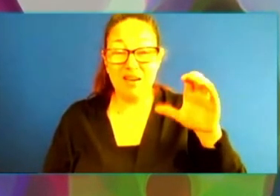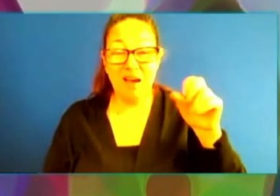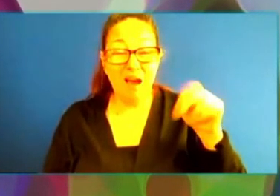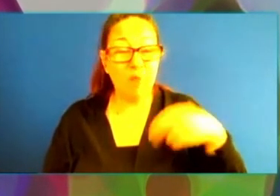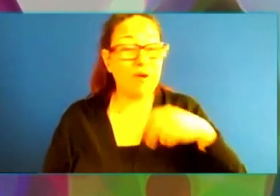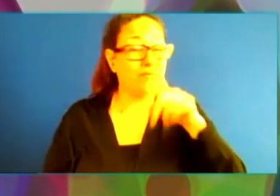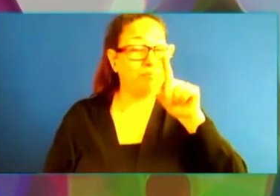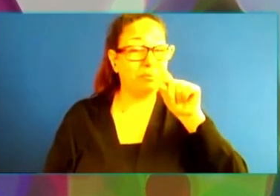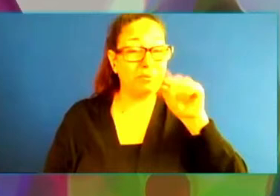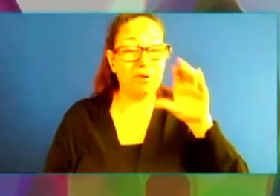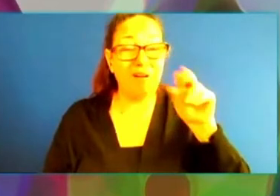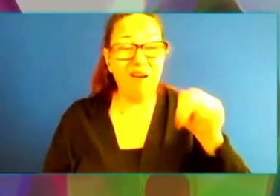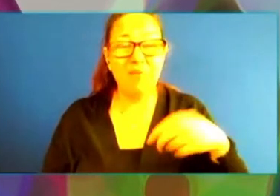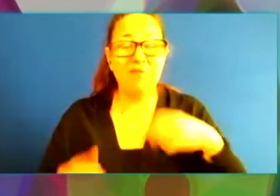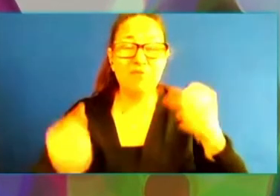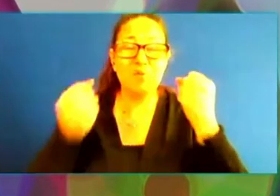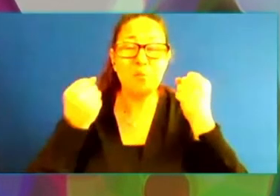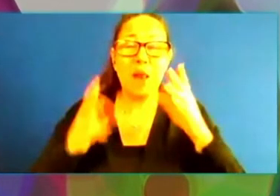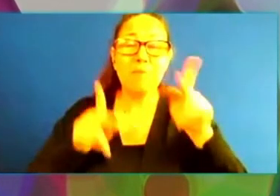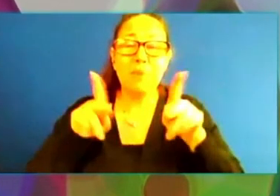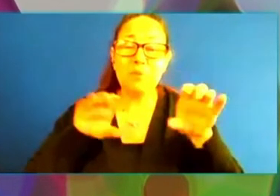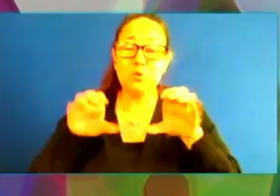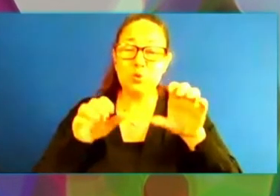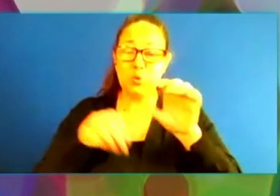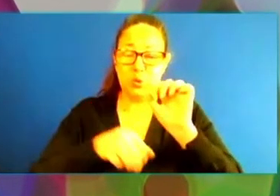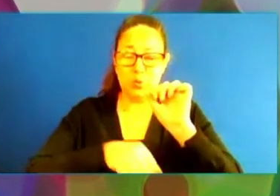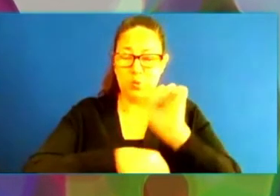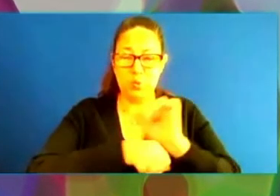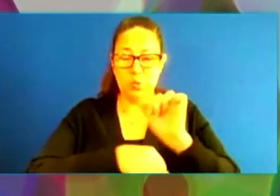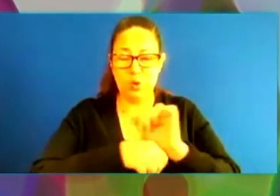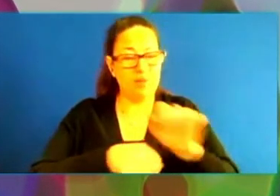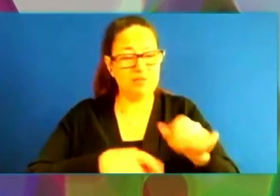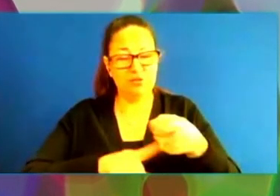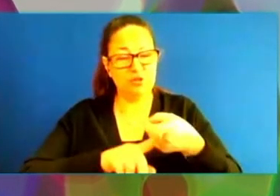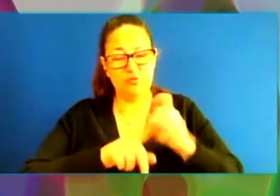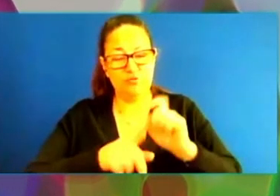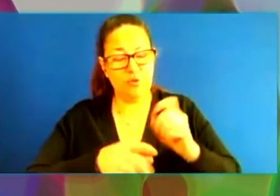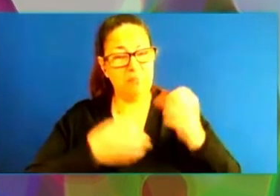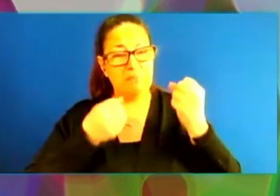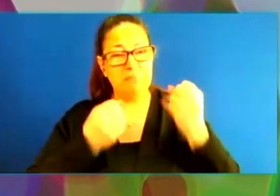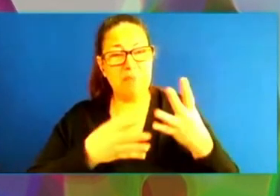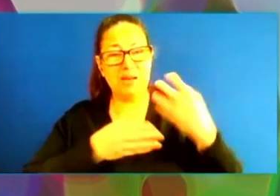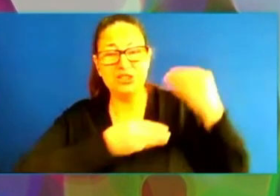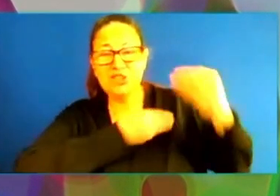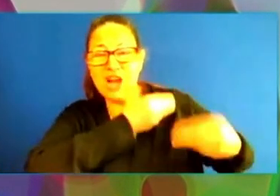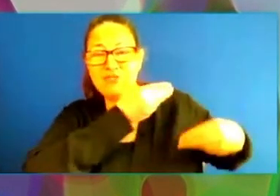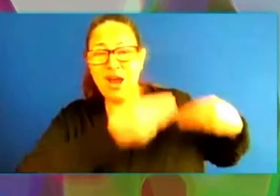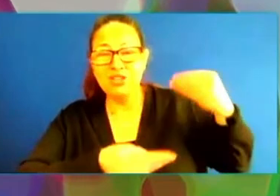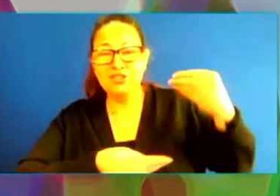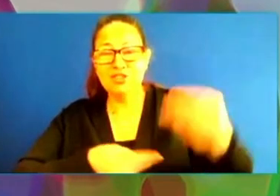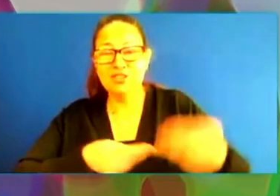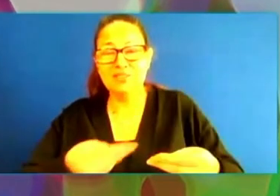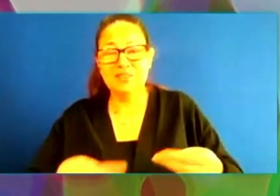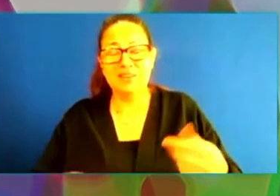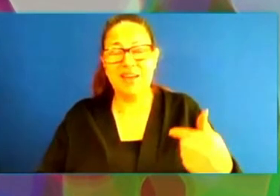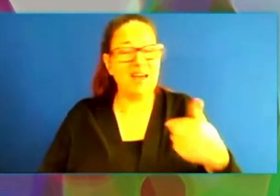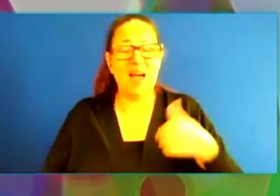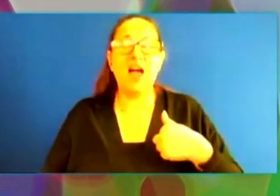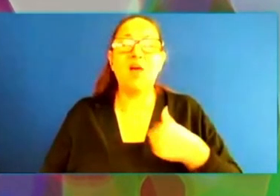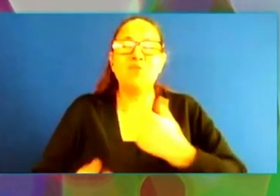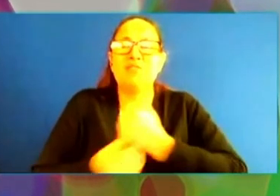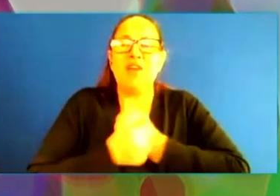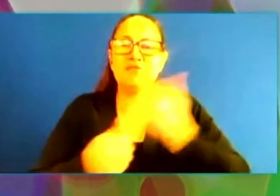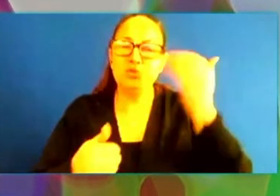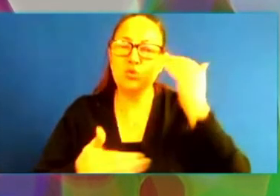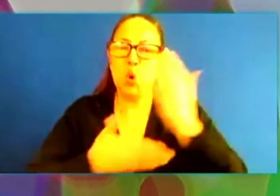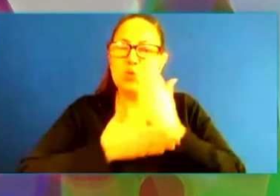we got so many people doing this work, because it comes out of a lineage and legacy of this need. And so I'm curious, I would love to know, like,